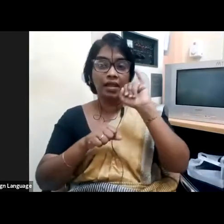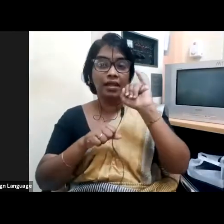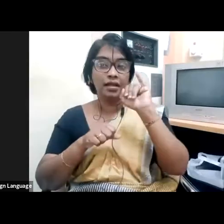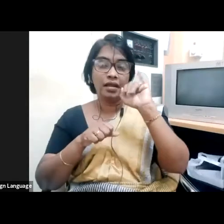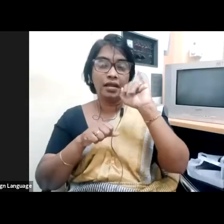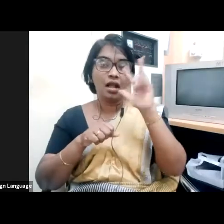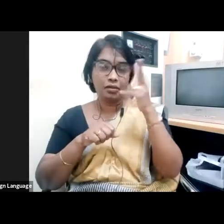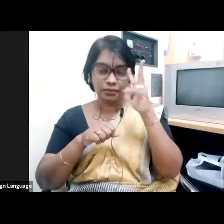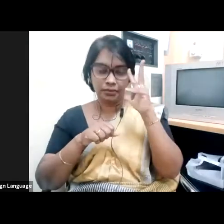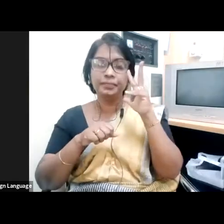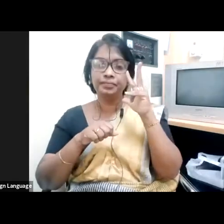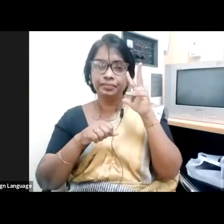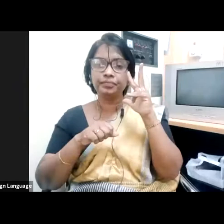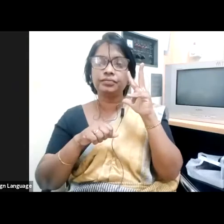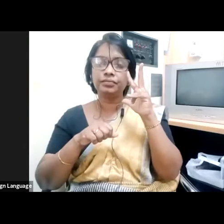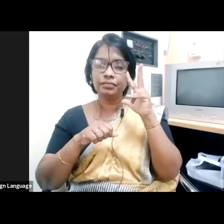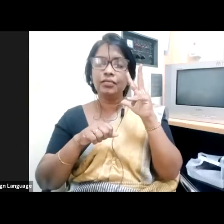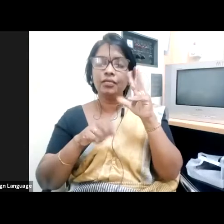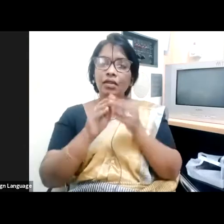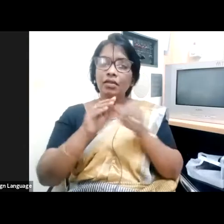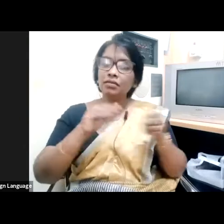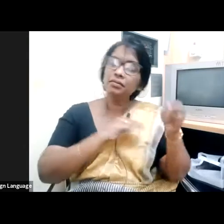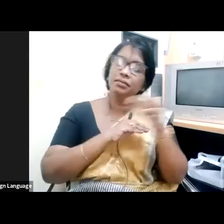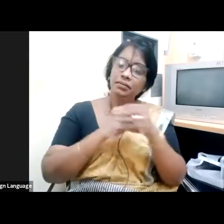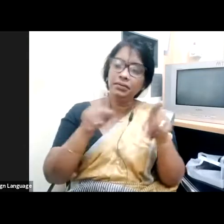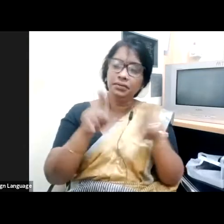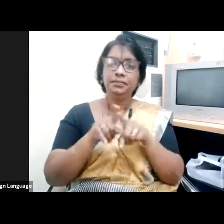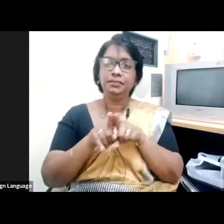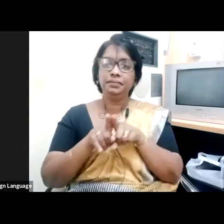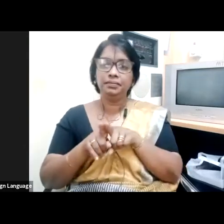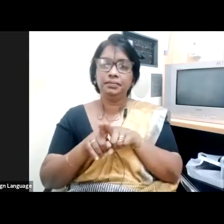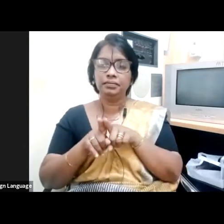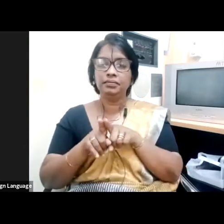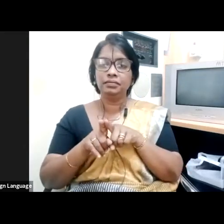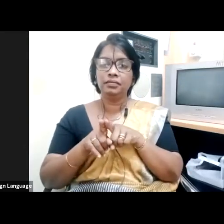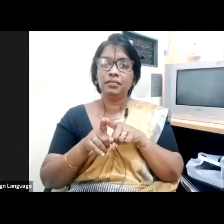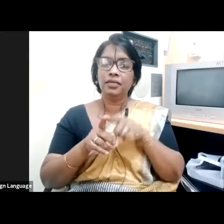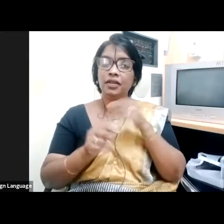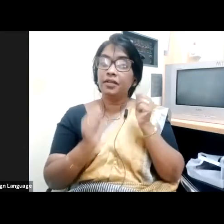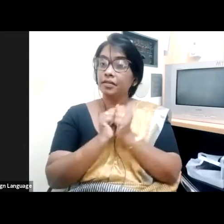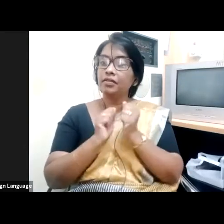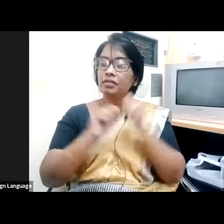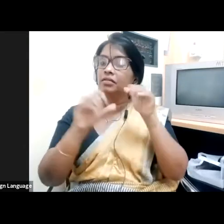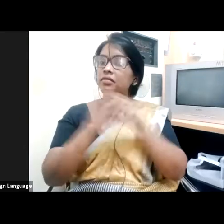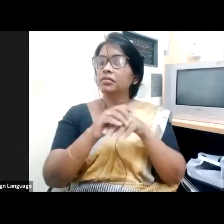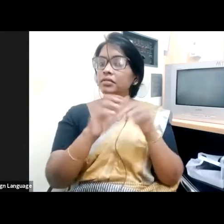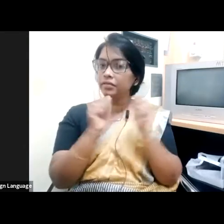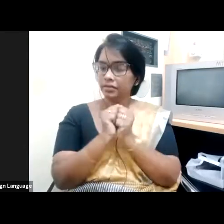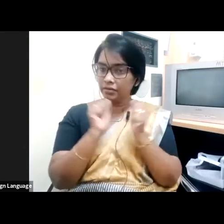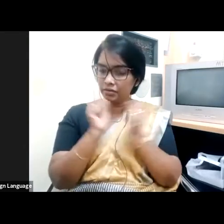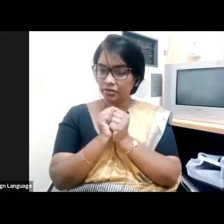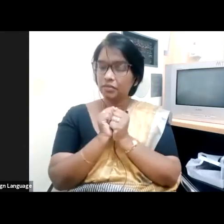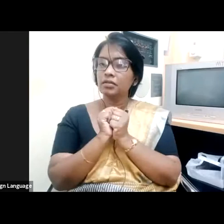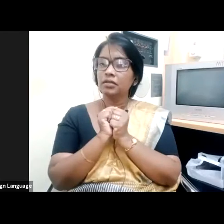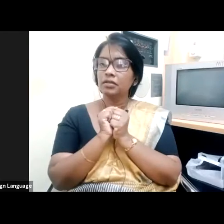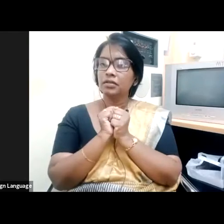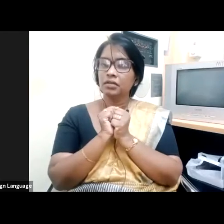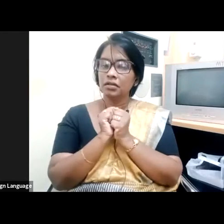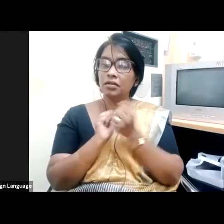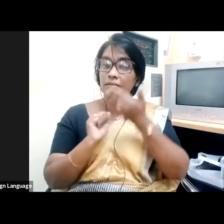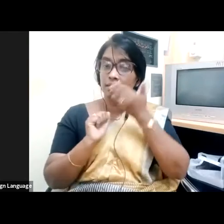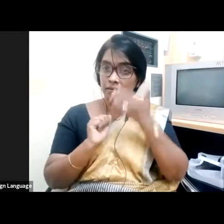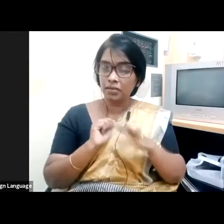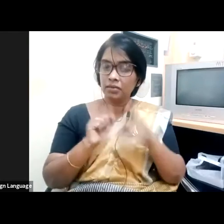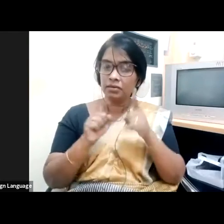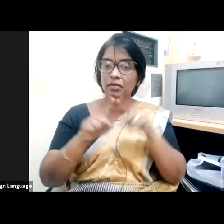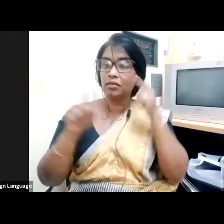impacted by supply chain inefficiencies, or by supply chain rather. So we do sit at an important vantage